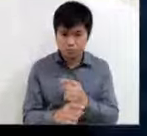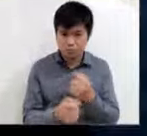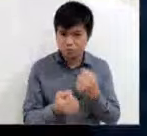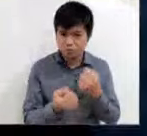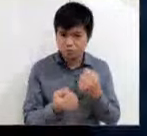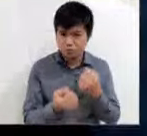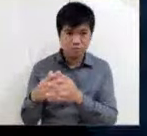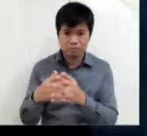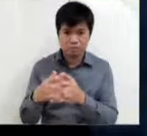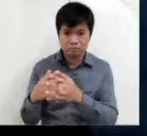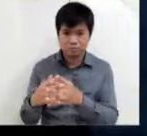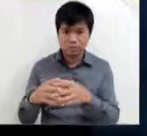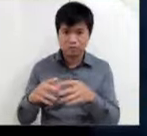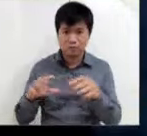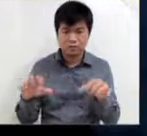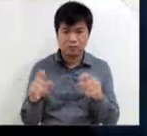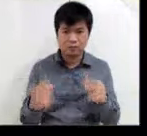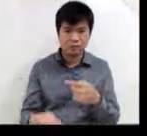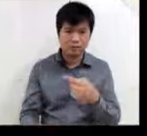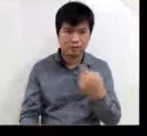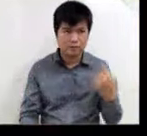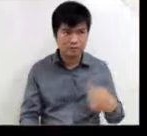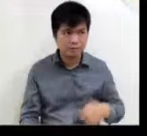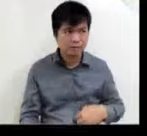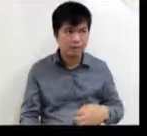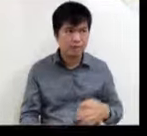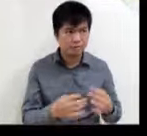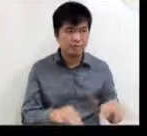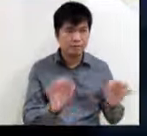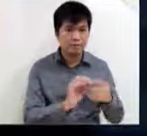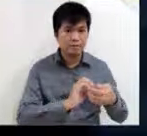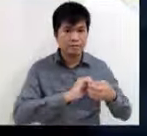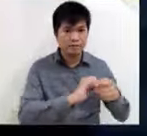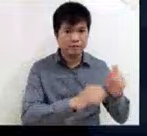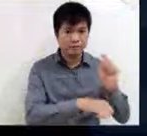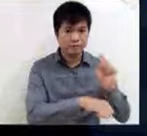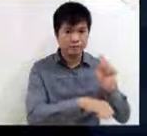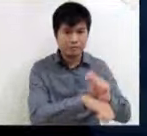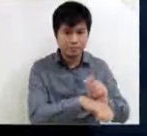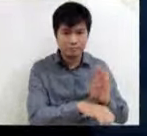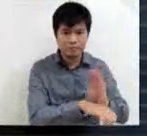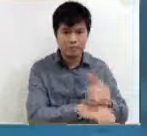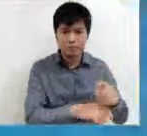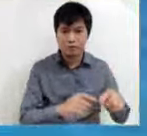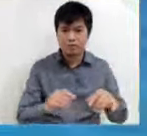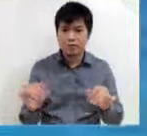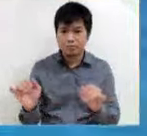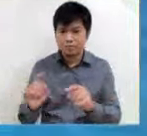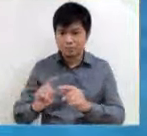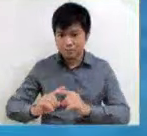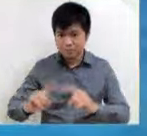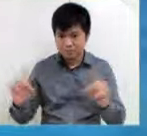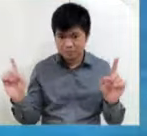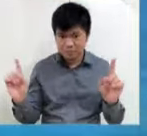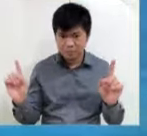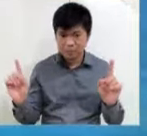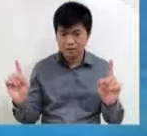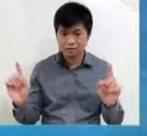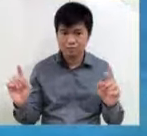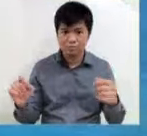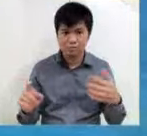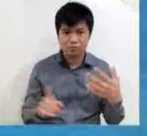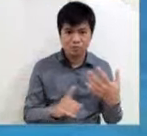China is an important trading partner for the United States, just as it is for the Philippines. But aggressive behavior in the West Philippine